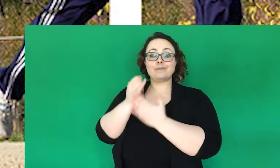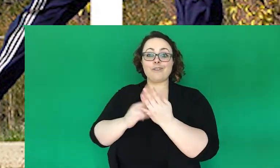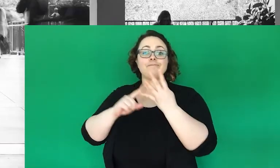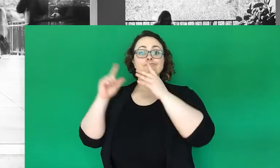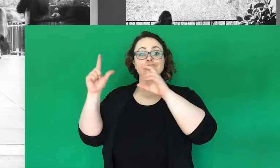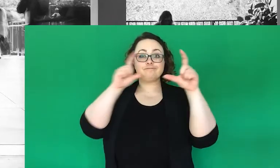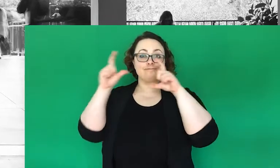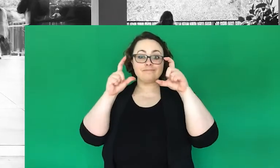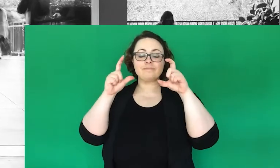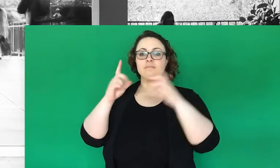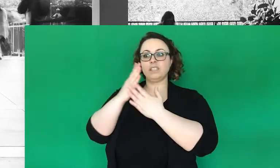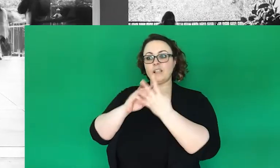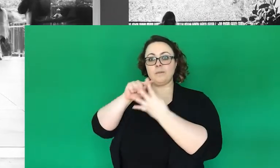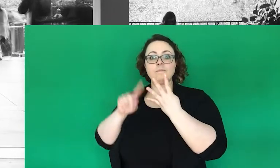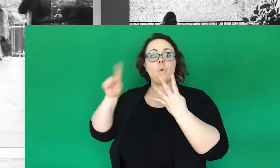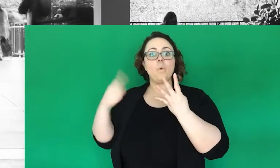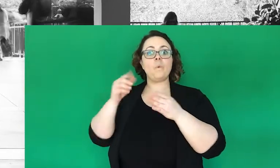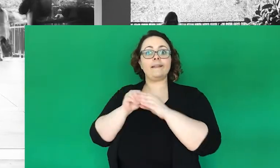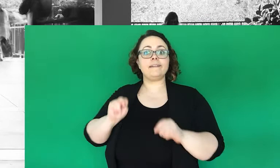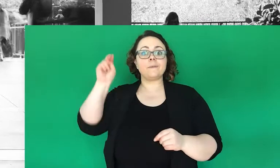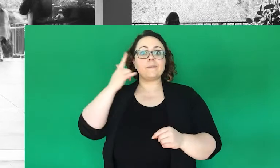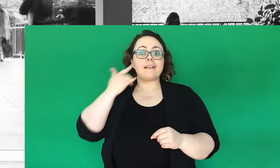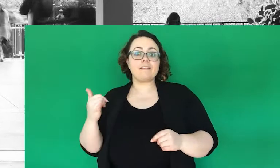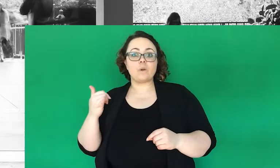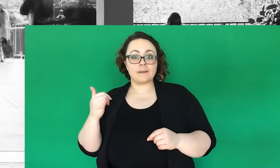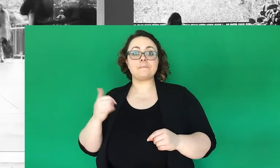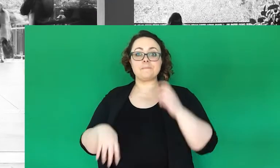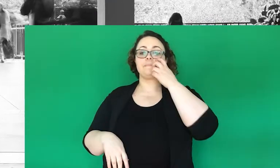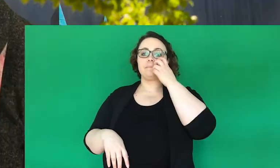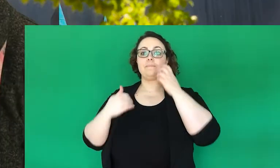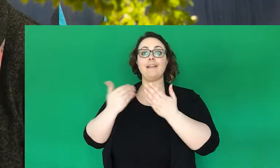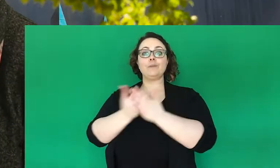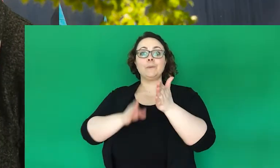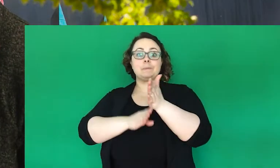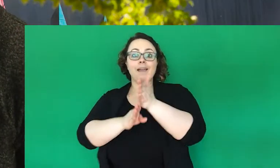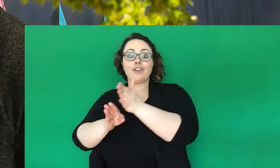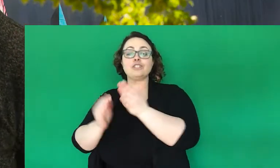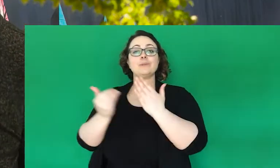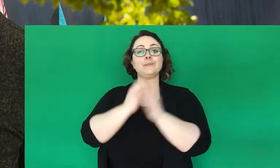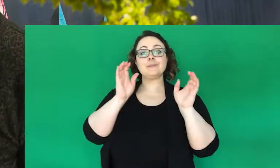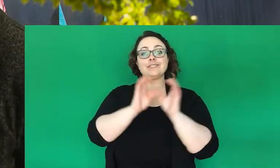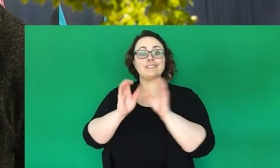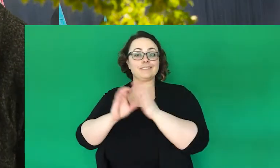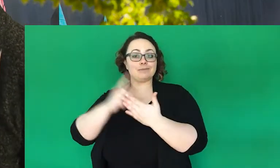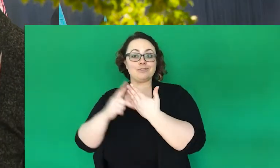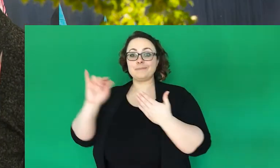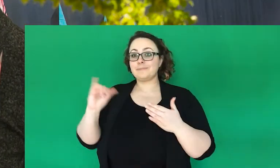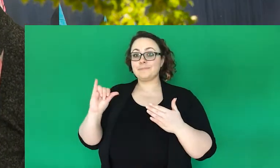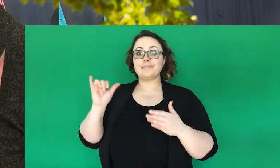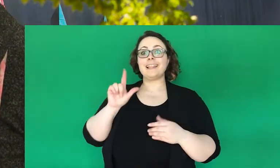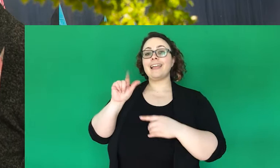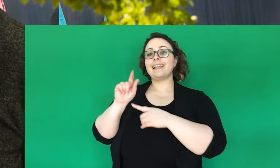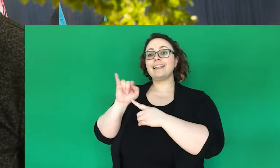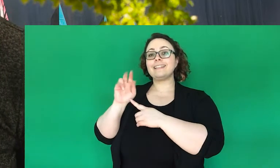photography, and some of those are the only ones in Northern California. We have new minors and new certificate